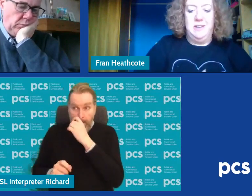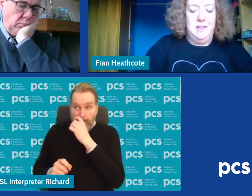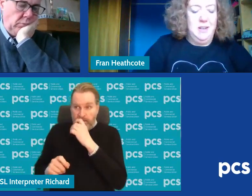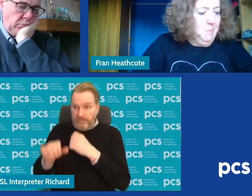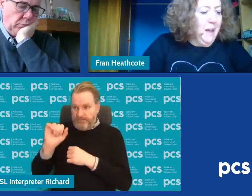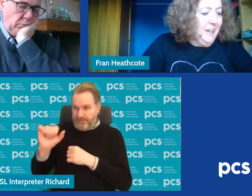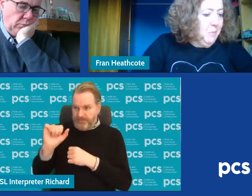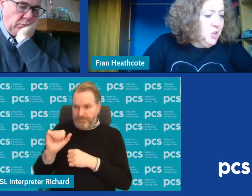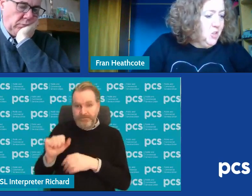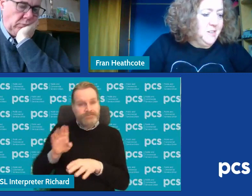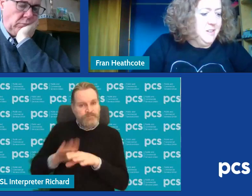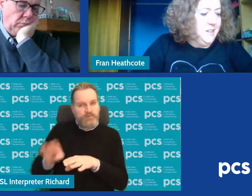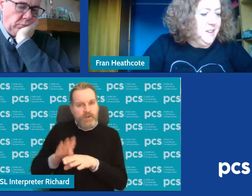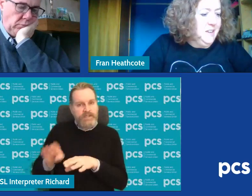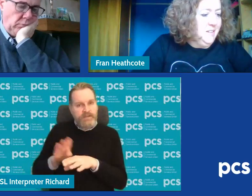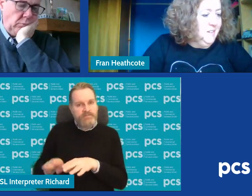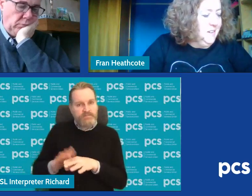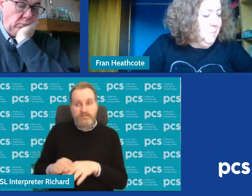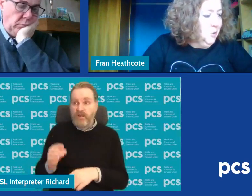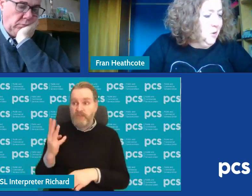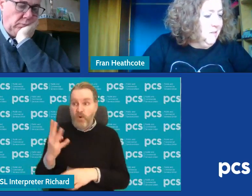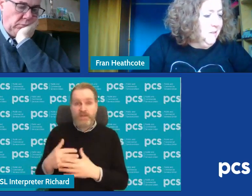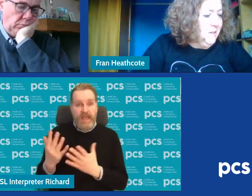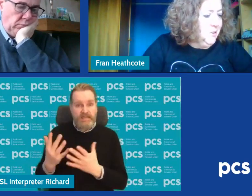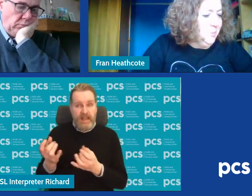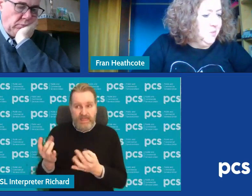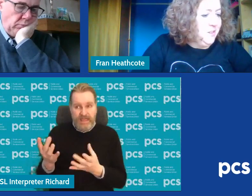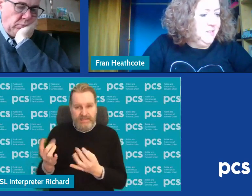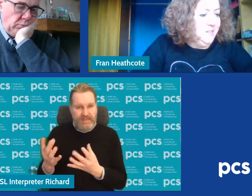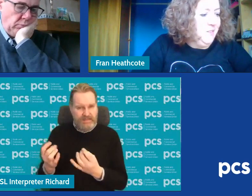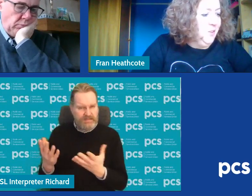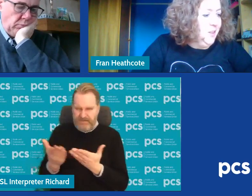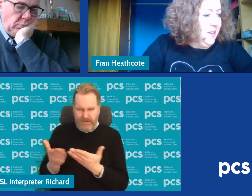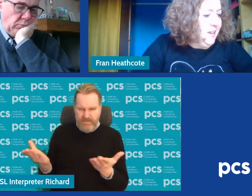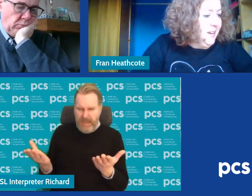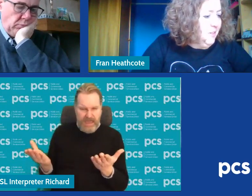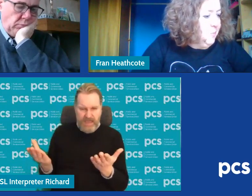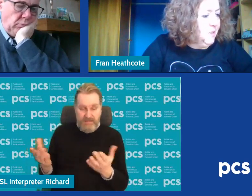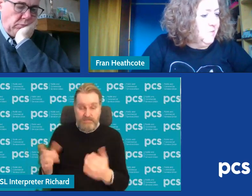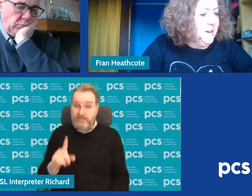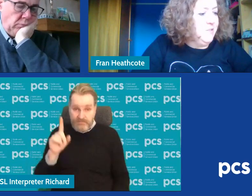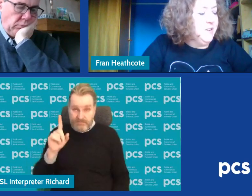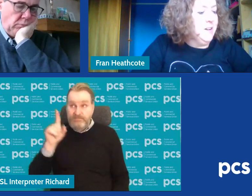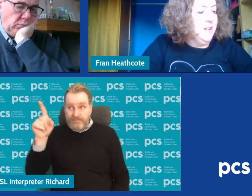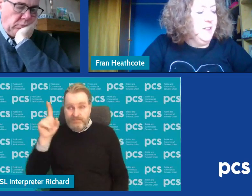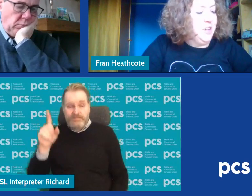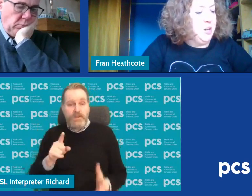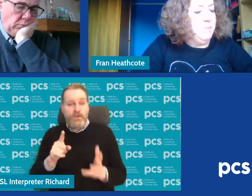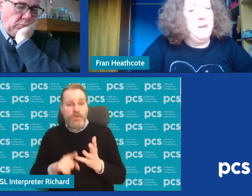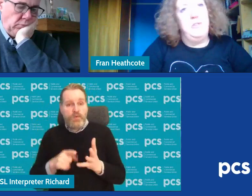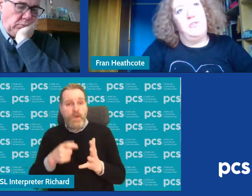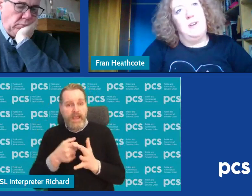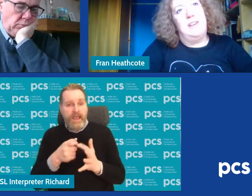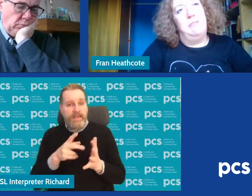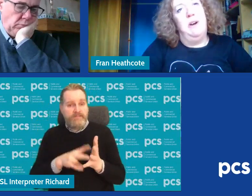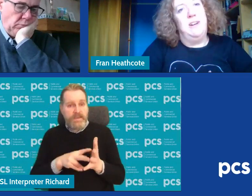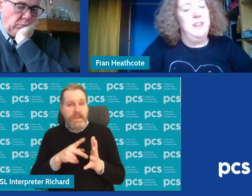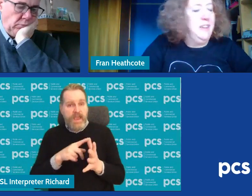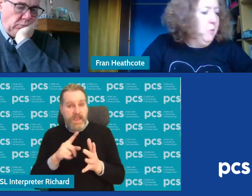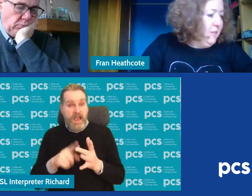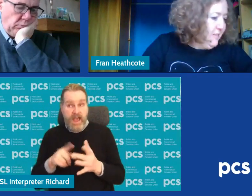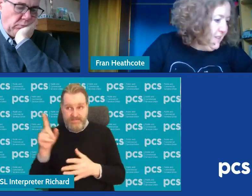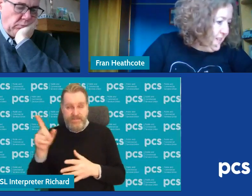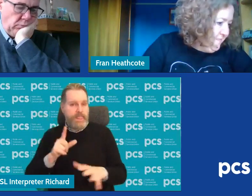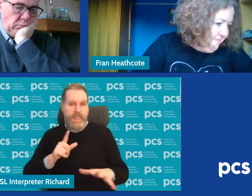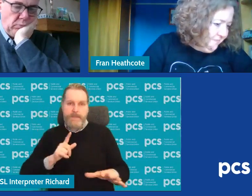the panic measures that the employer are adopting, given the announcements around the HMPO strikes. Mark,